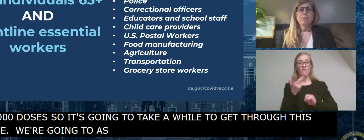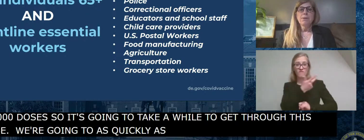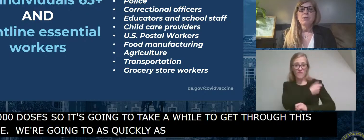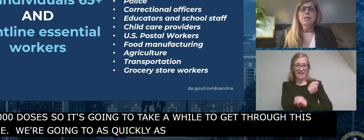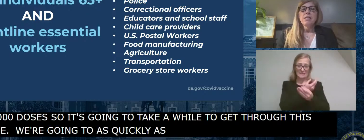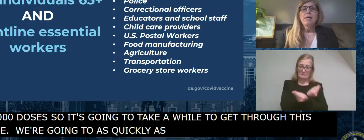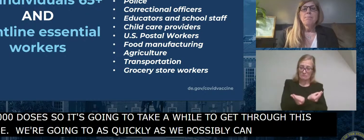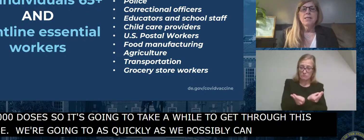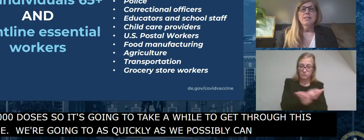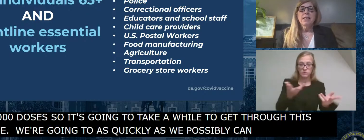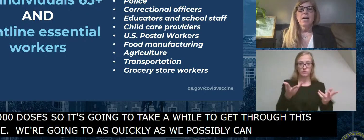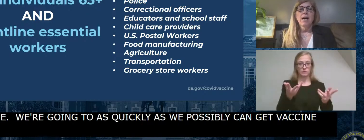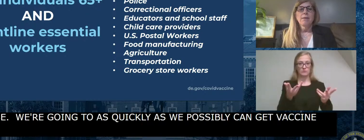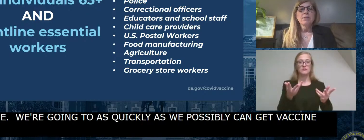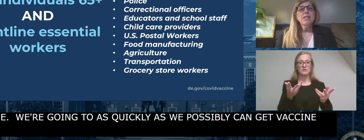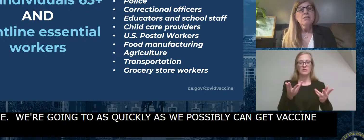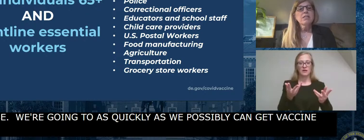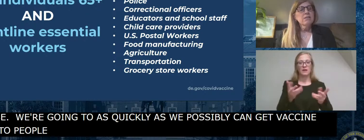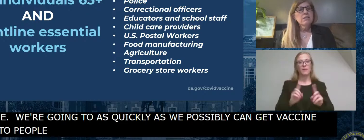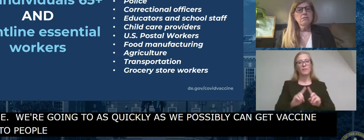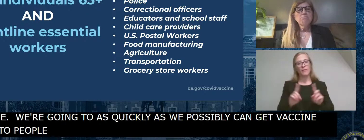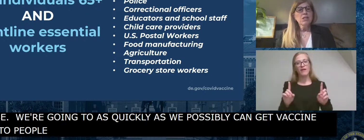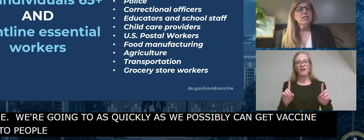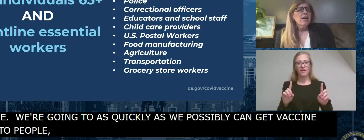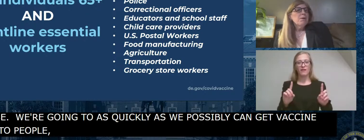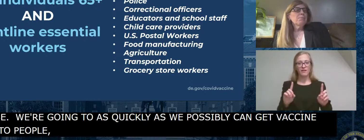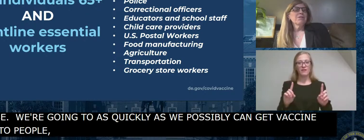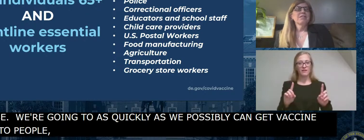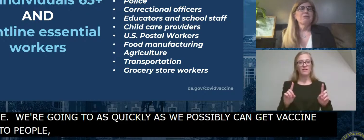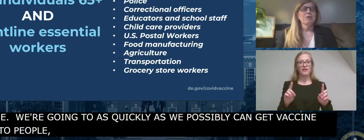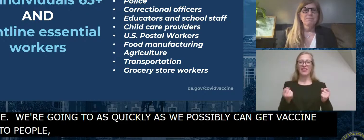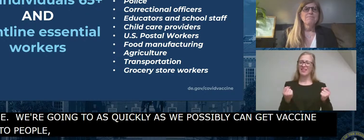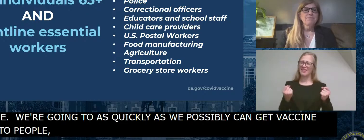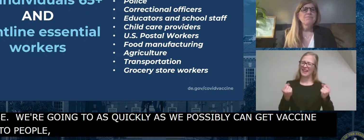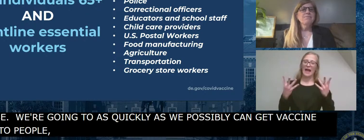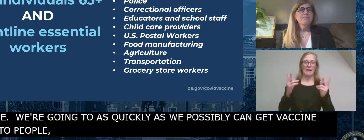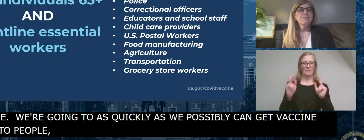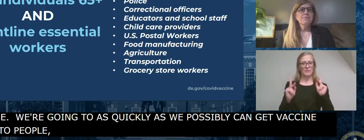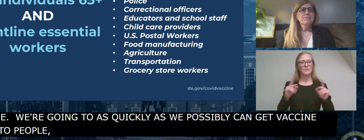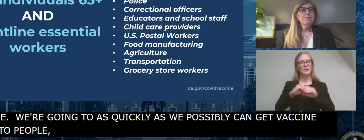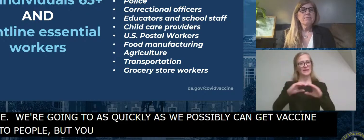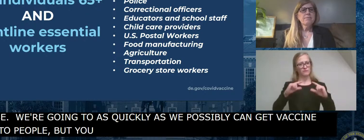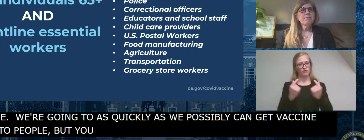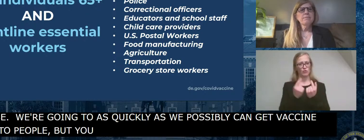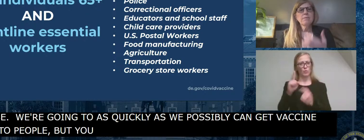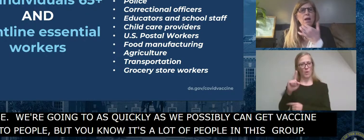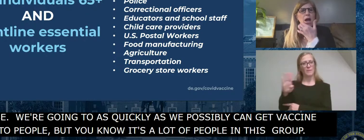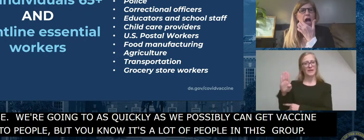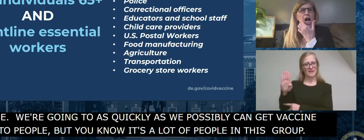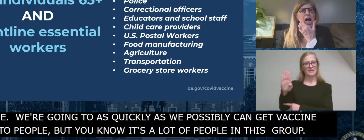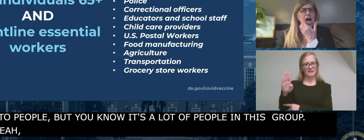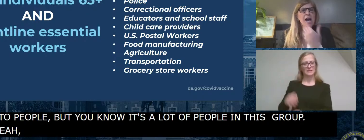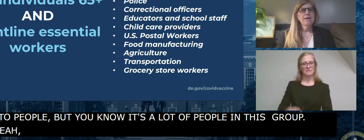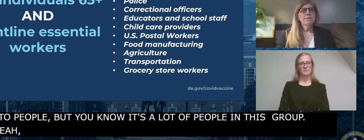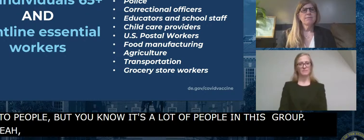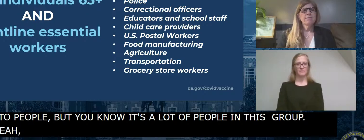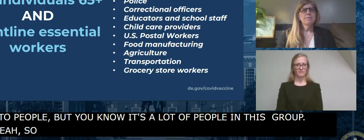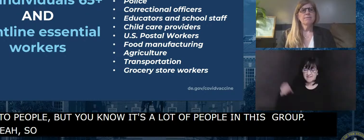to people. But, you know, it's a lot of people in this group. Yeah, and so one of the things we learned,